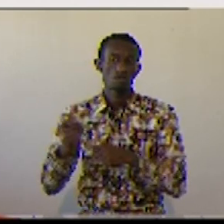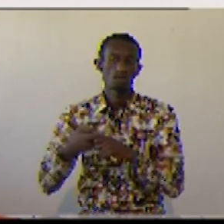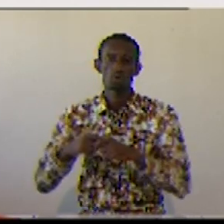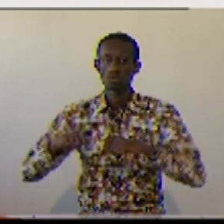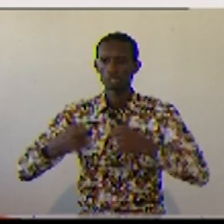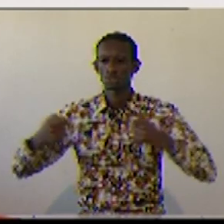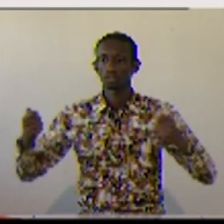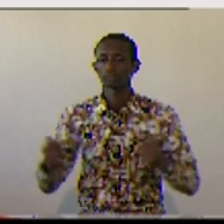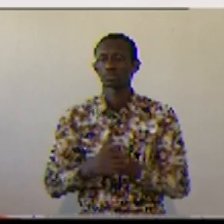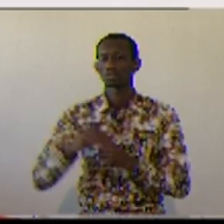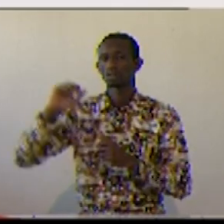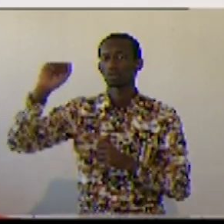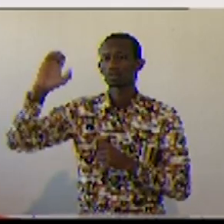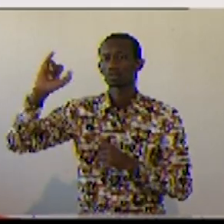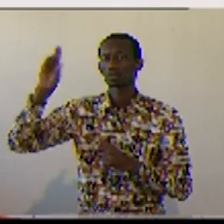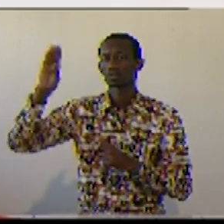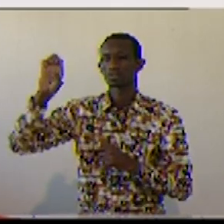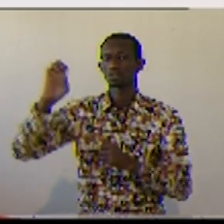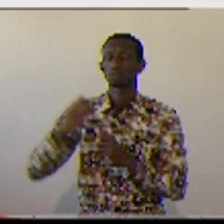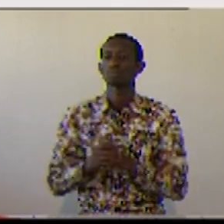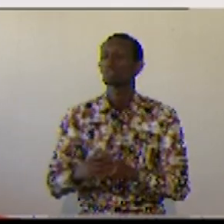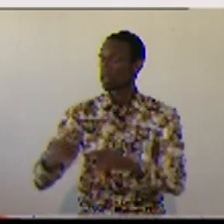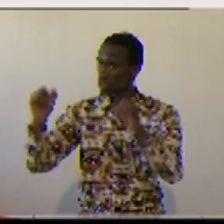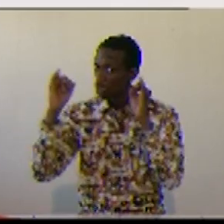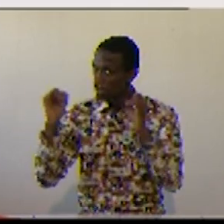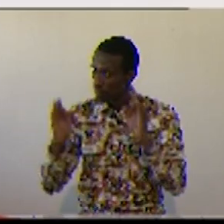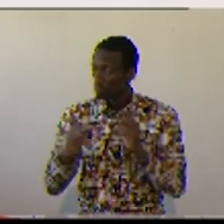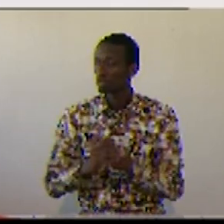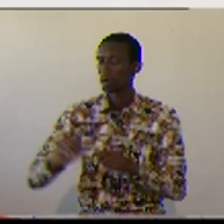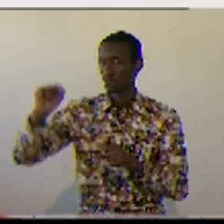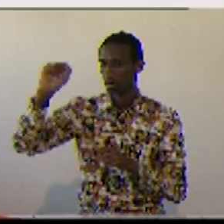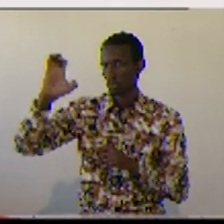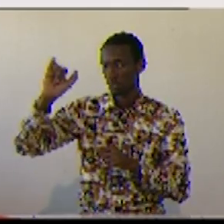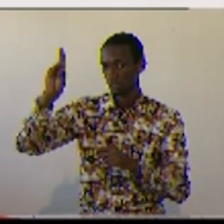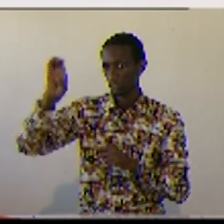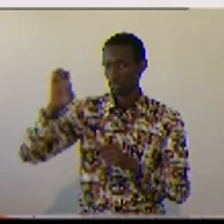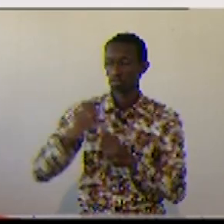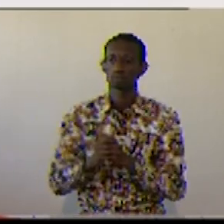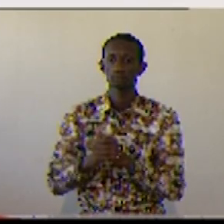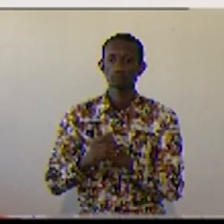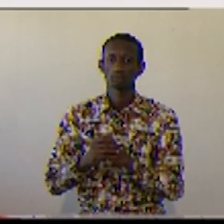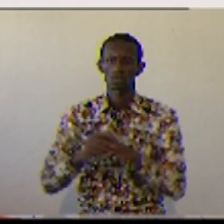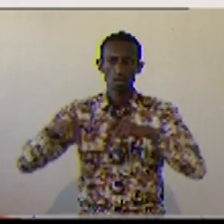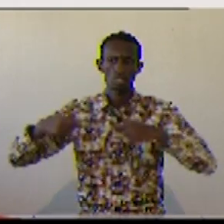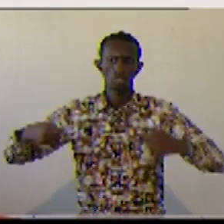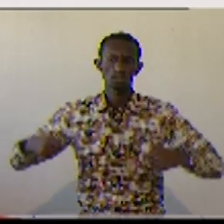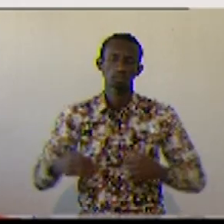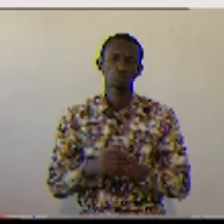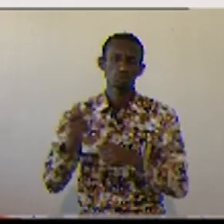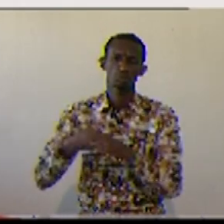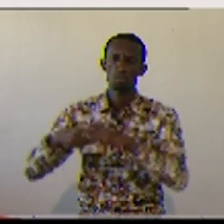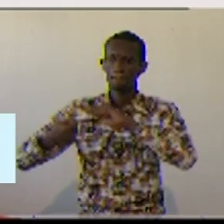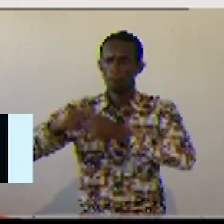a metal oxide. When acids react with metal oxides, like in this example, we produce